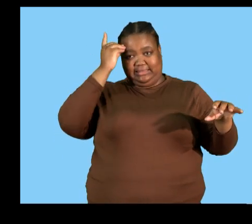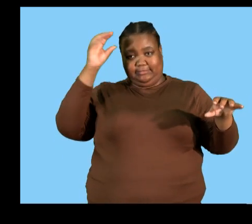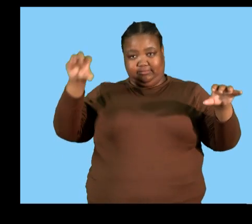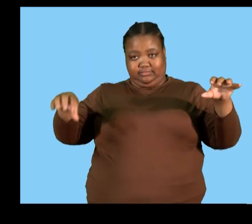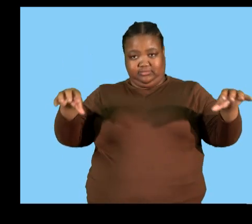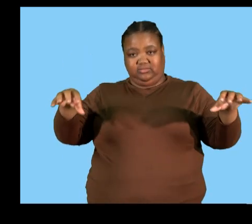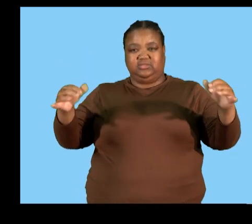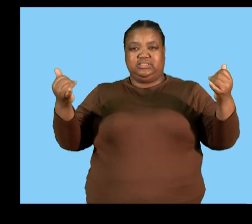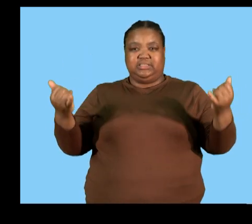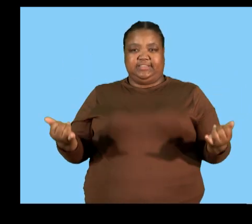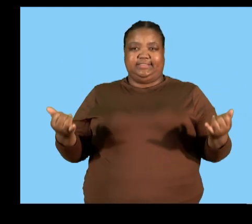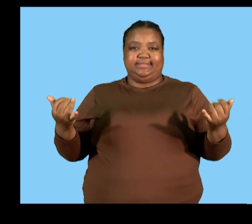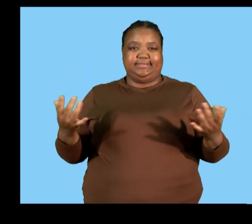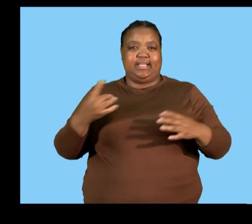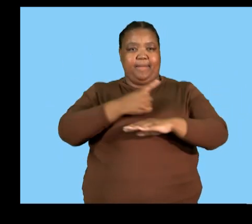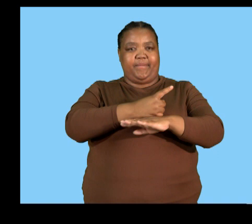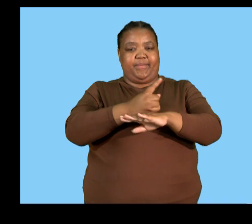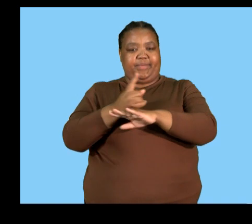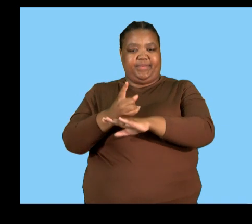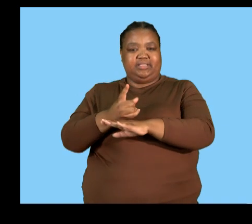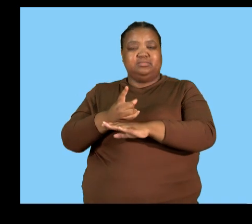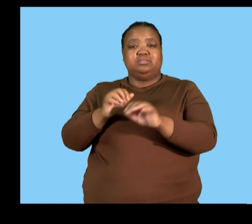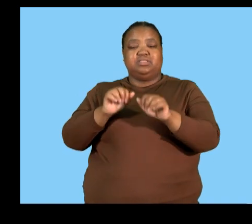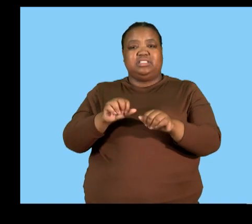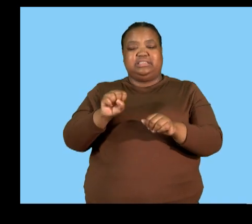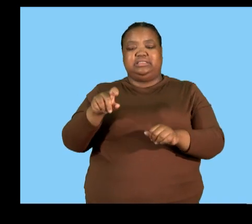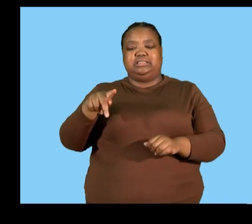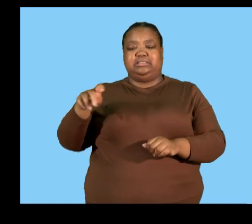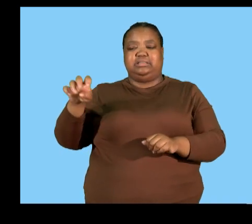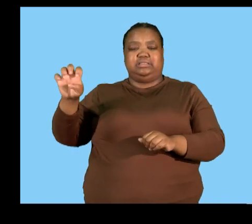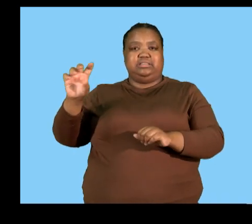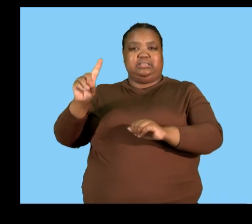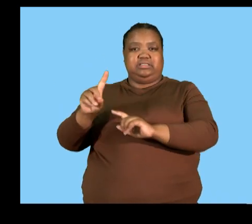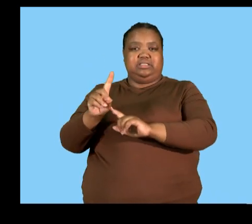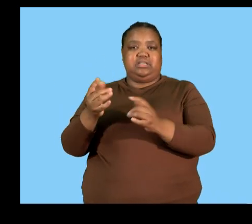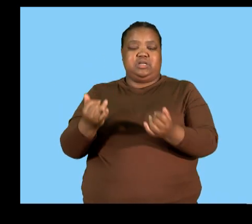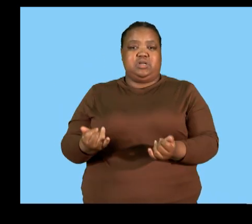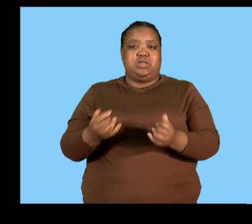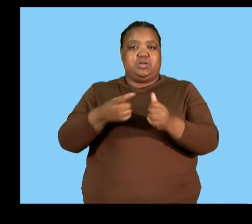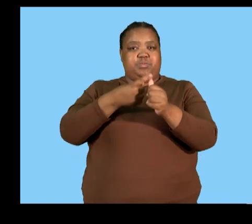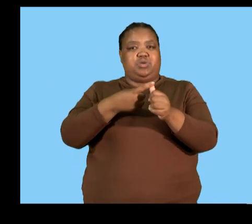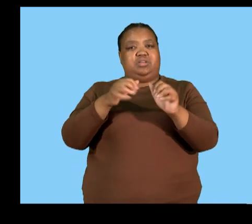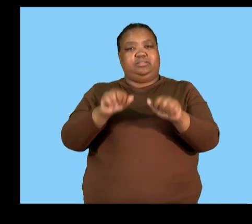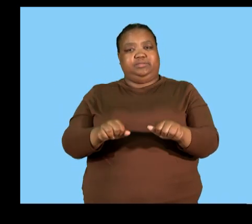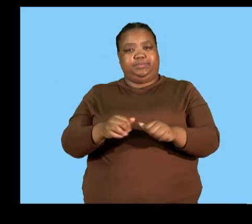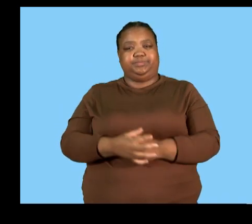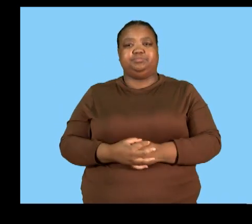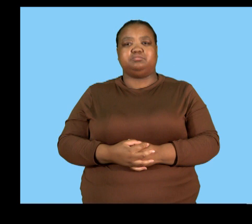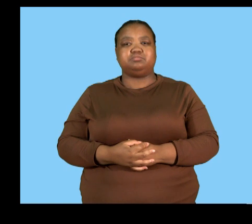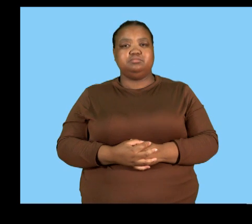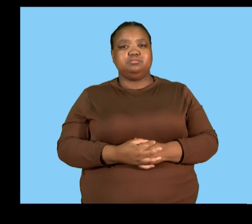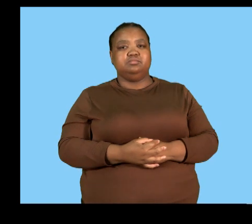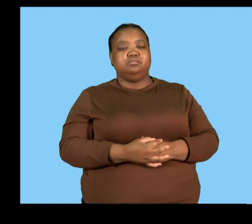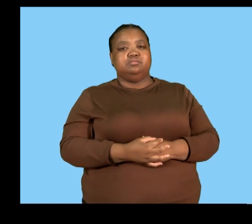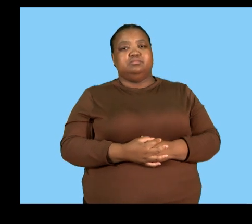speed, if it is not stated whether to calculate it in kilometers per hour or minutes per